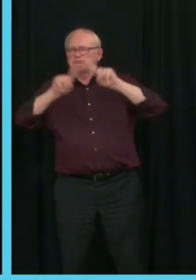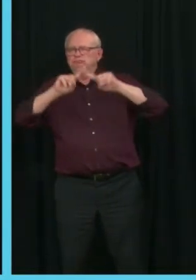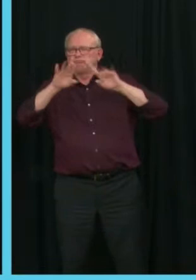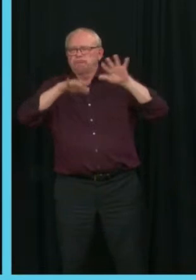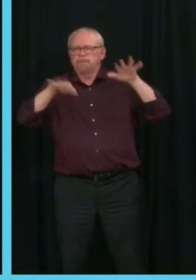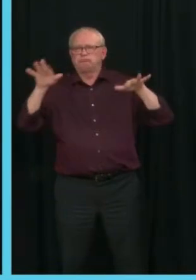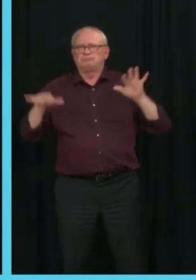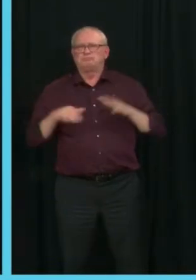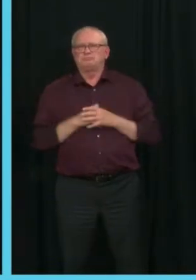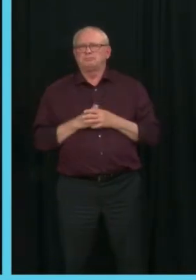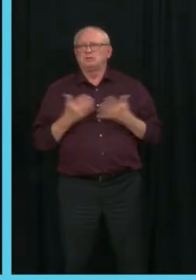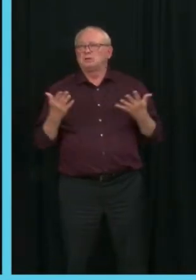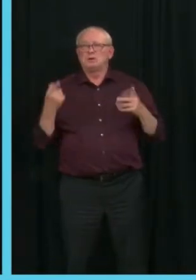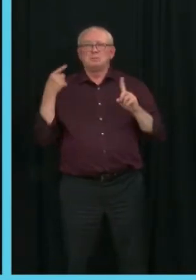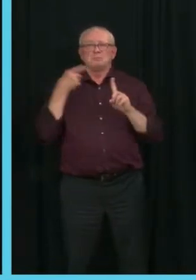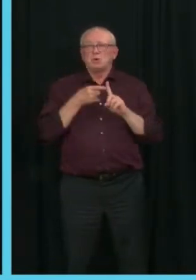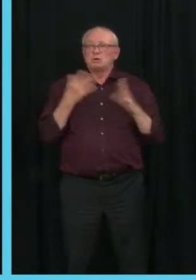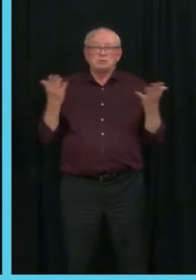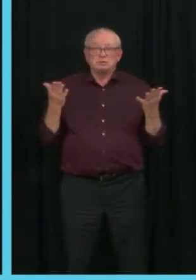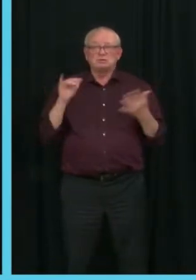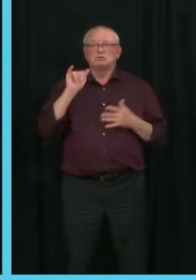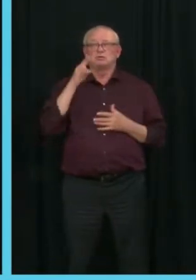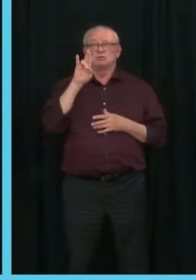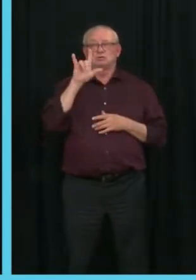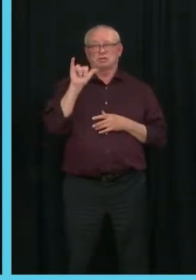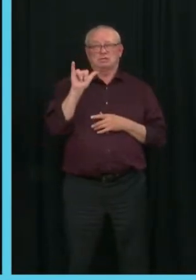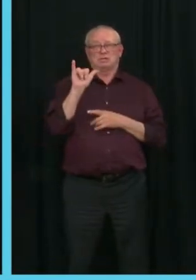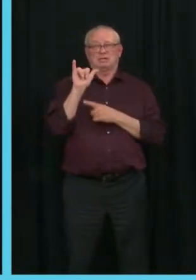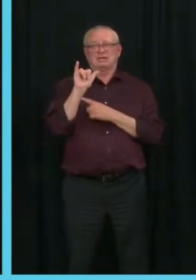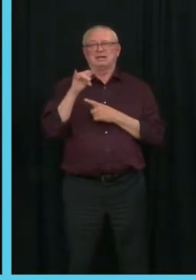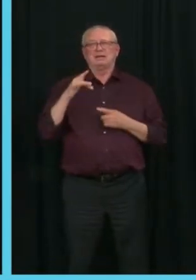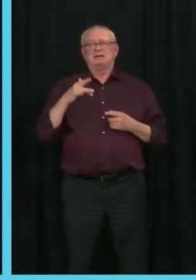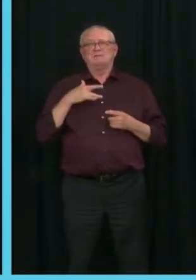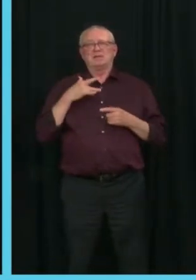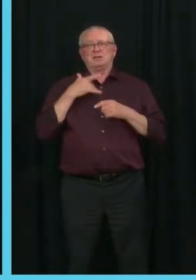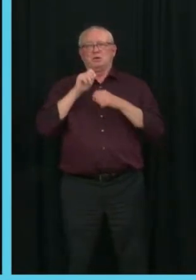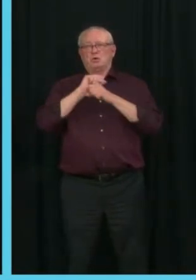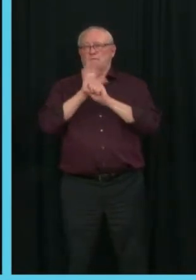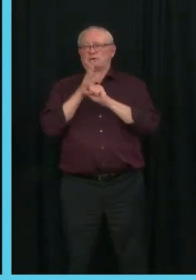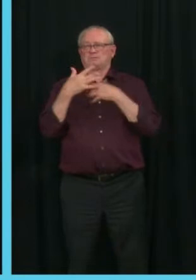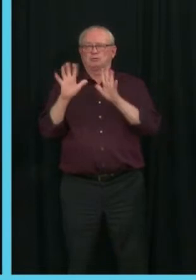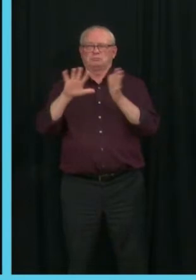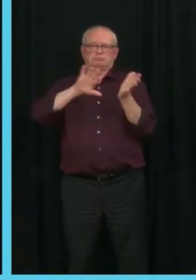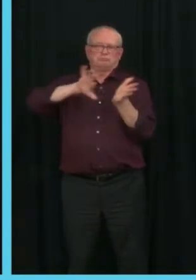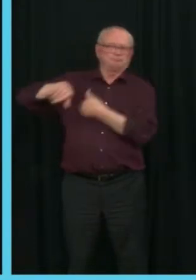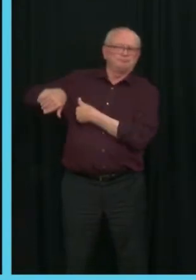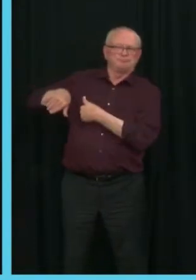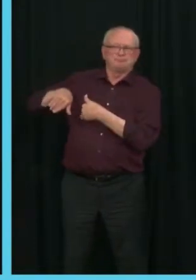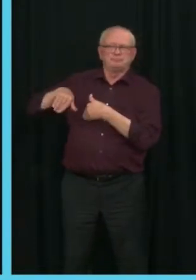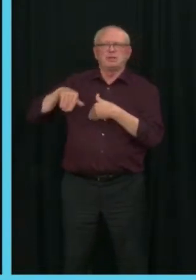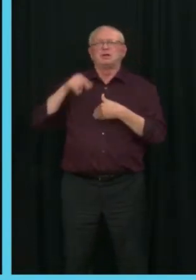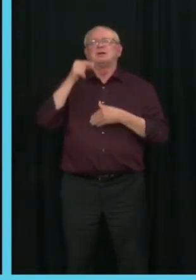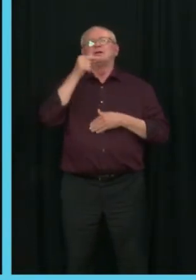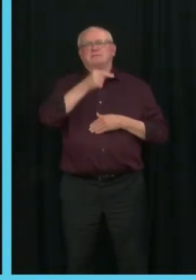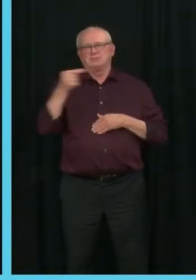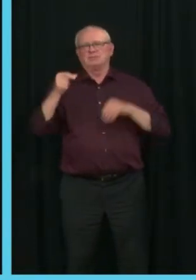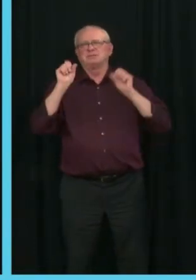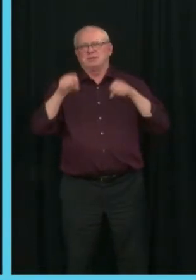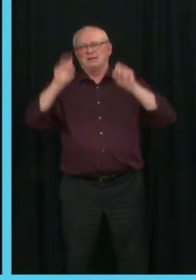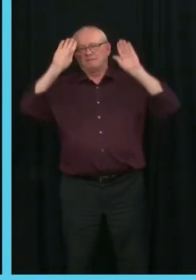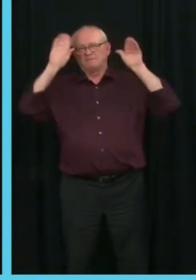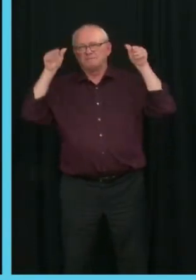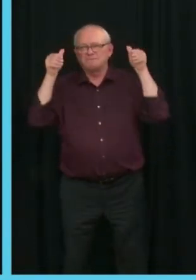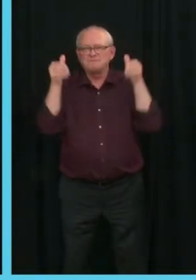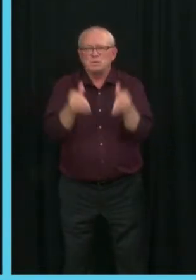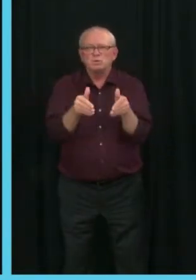and we get past COVID, this government will be able very clearly to refocus on the issues we were elected